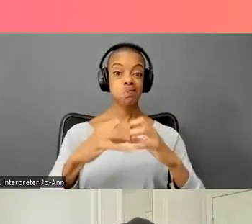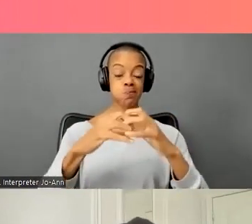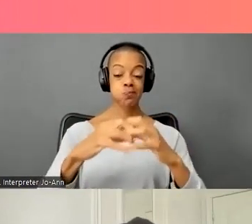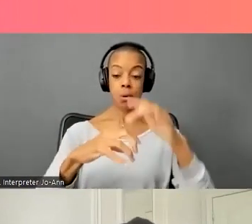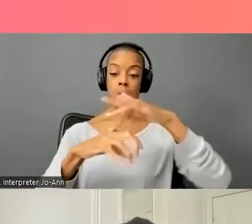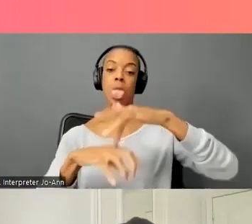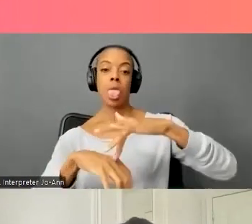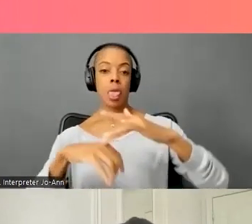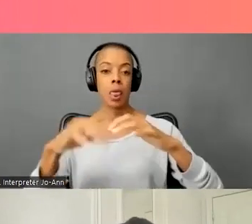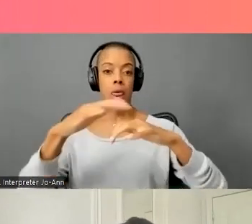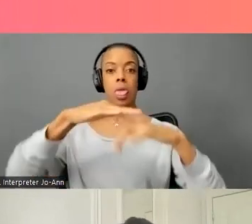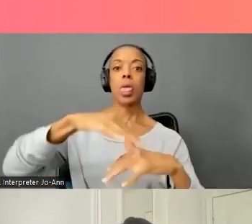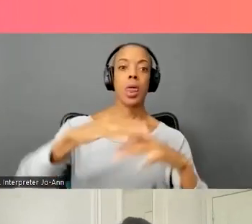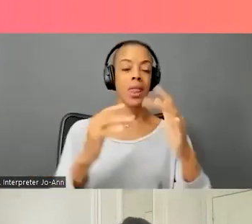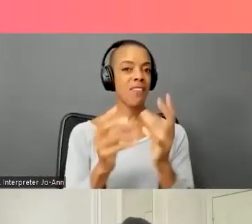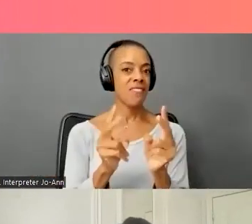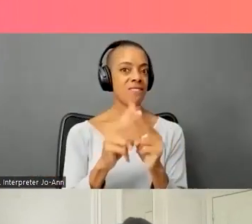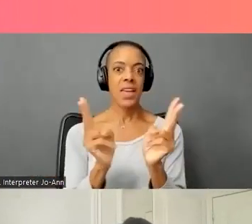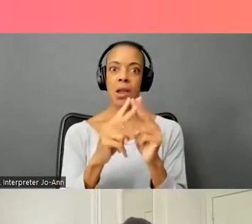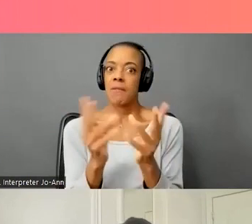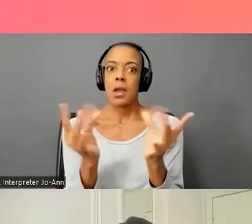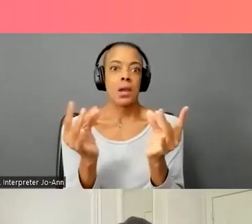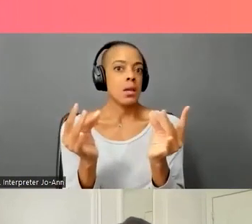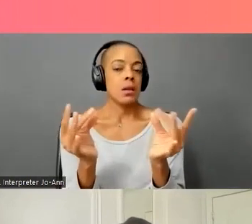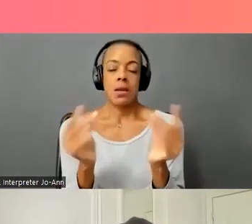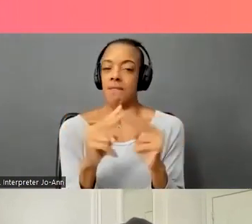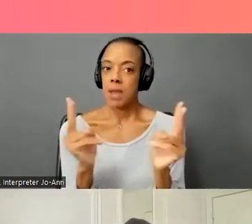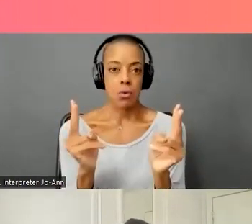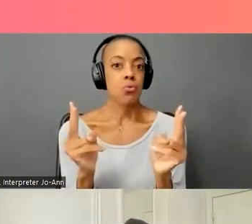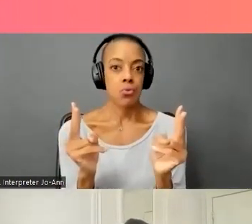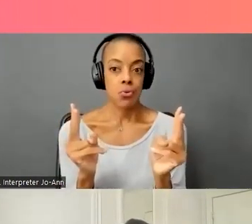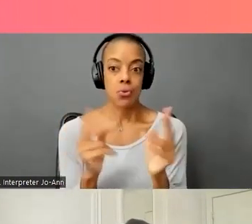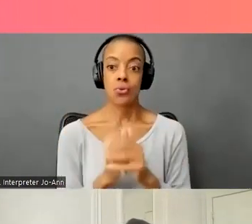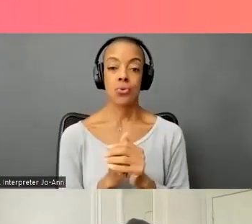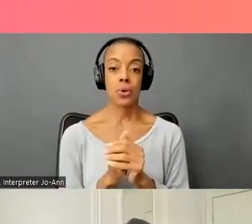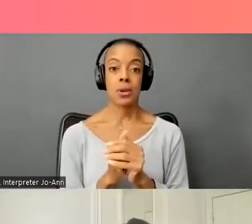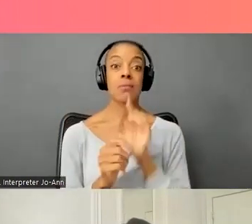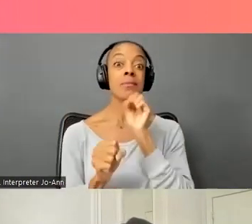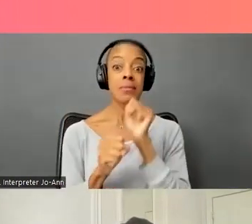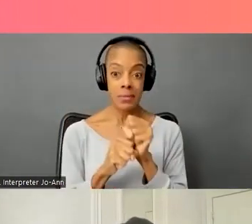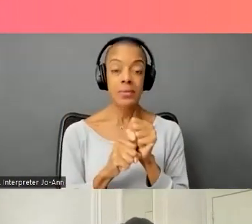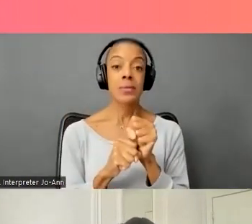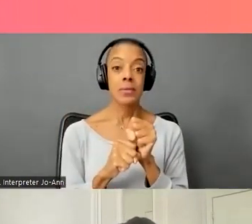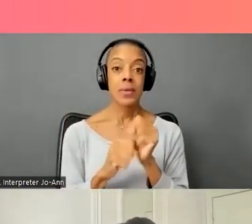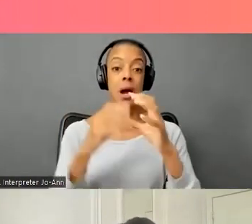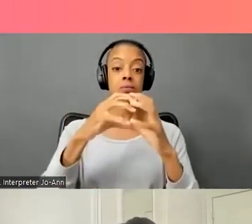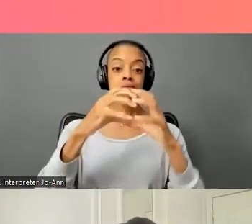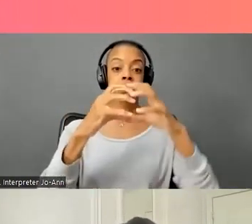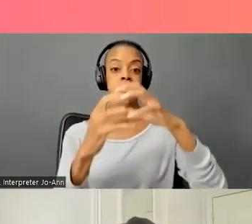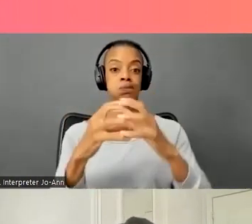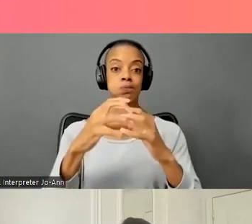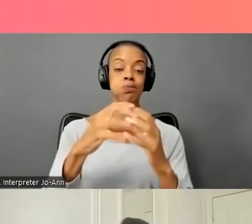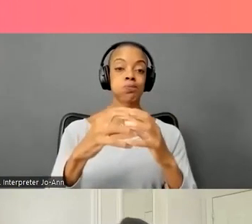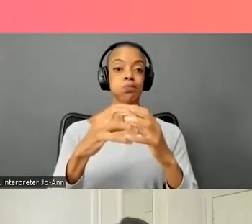of a finger. That's how fragile our brain is. So much so that it's actually suspended in a sea of